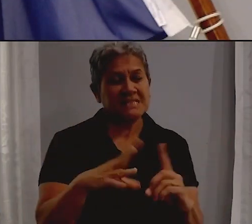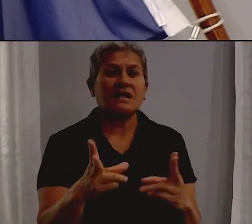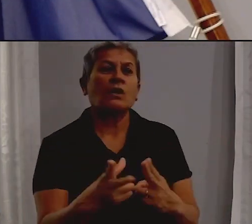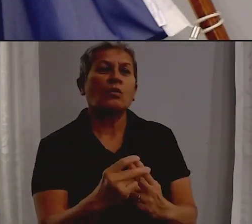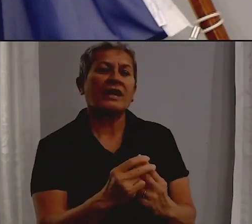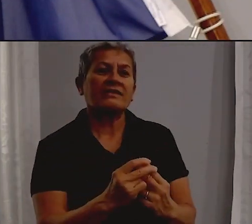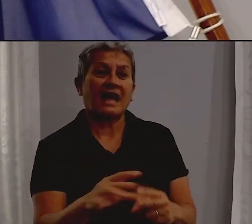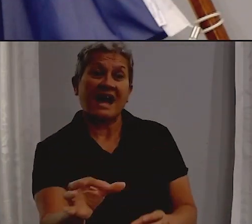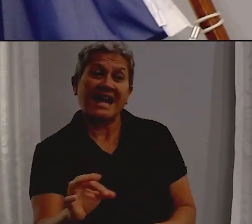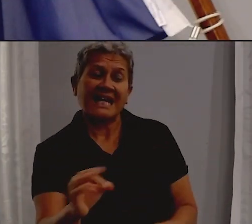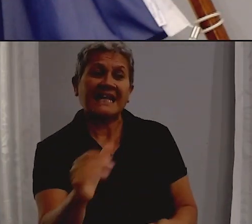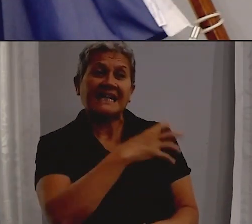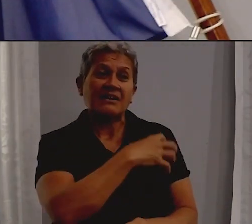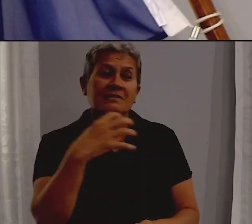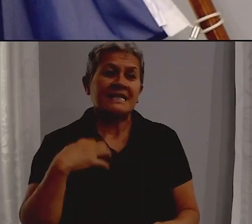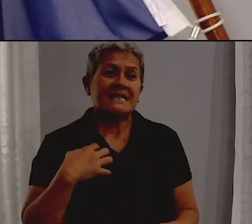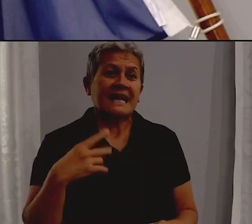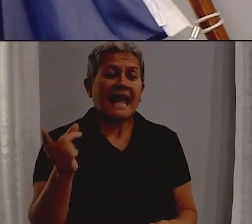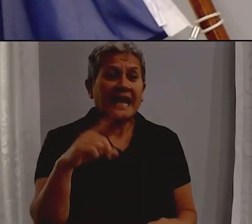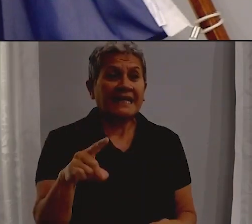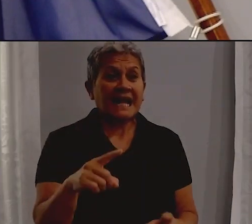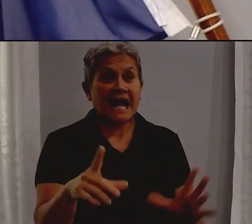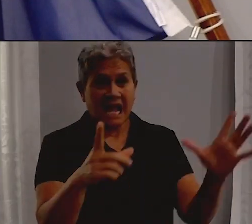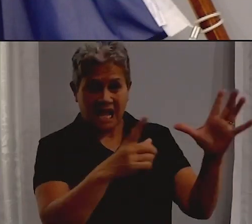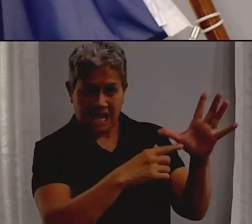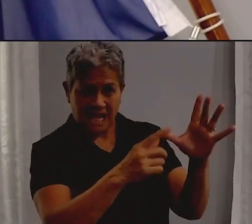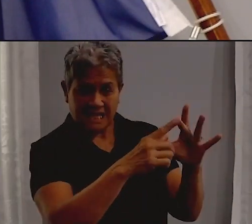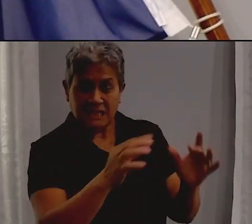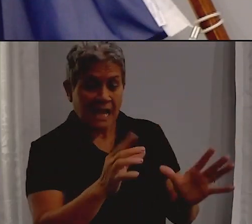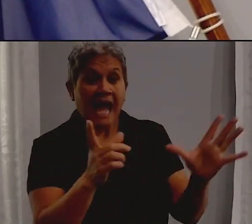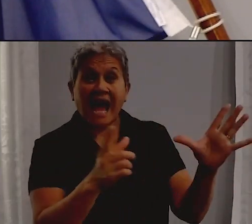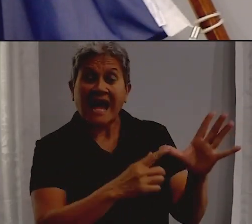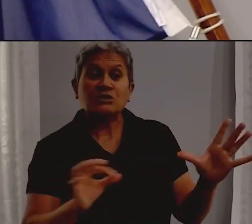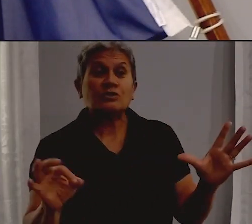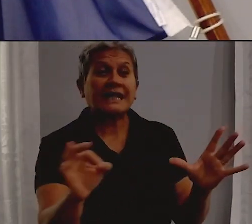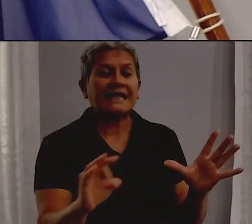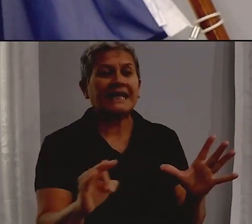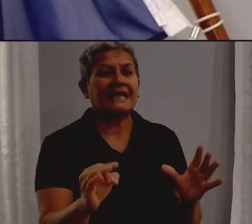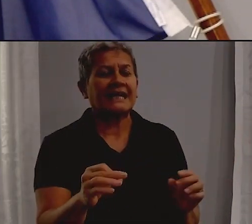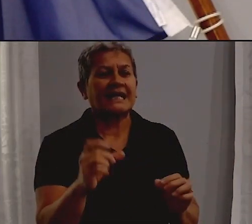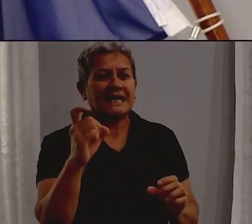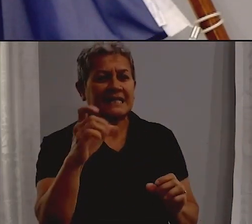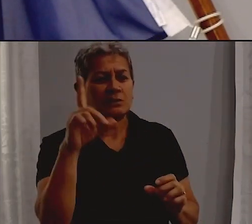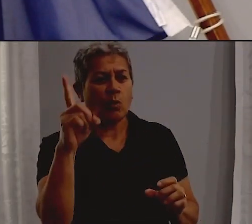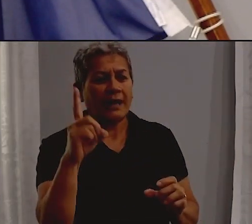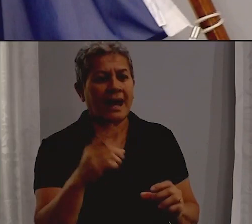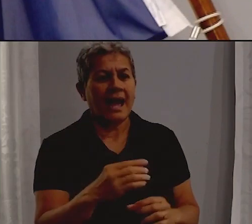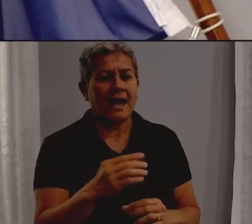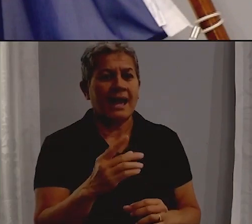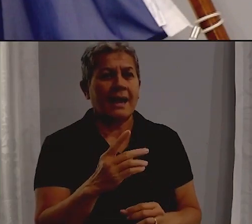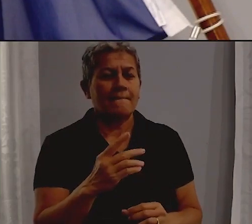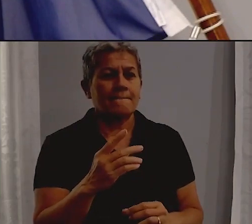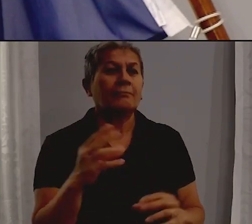bubbles. Aitutaki is 1 bubble with Rarotonga, and travellers to Aitutaki must be vaccinated